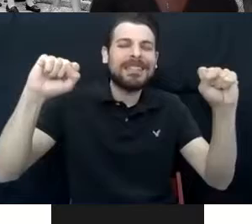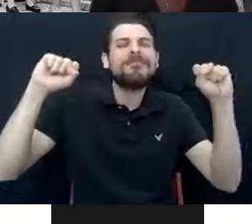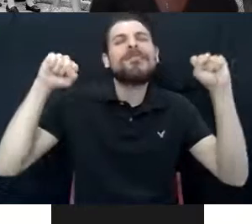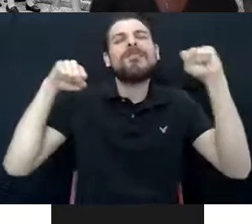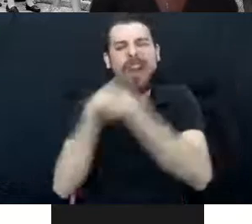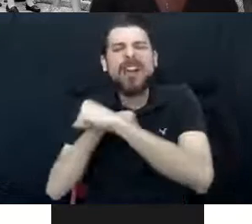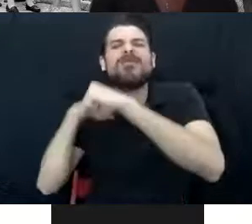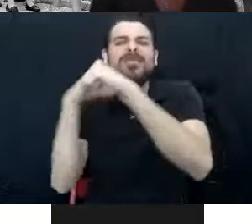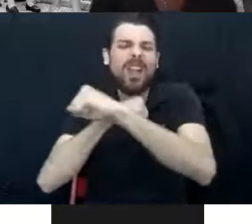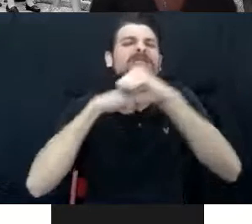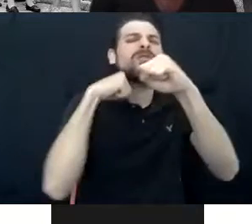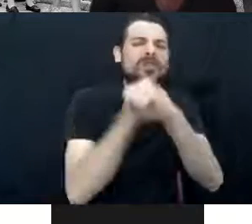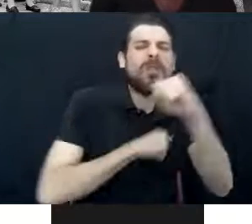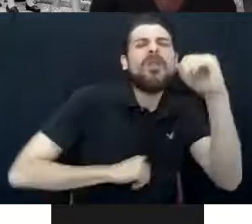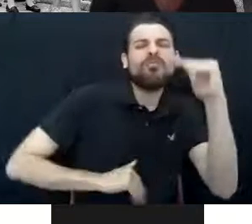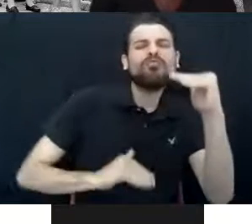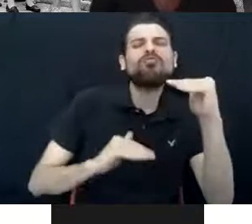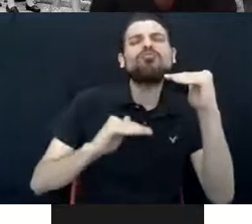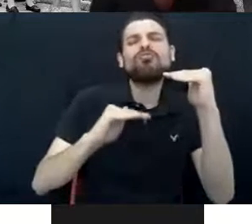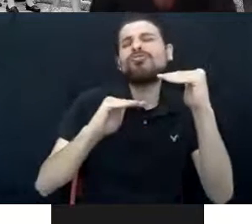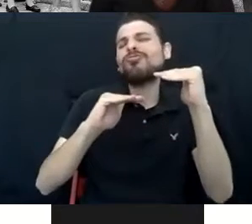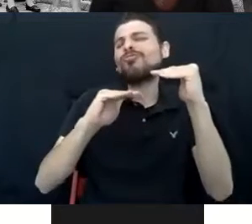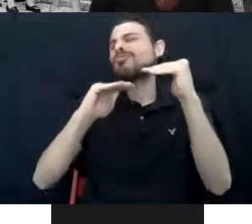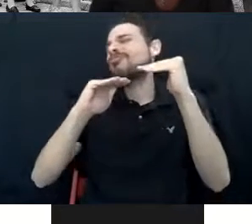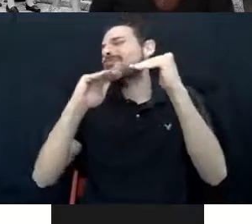freedom. Fight for justice for